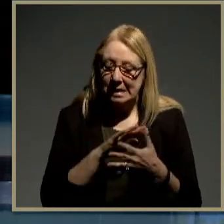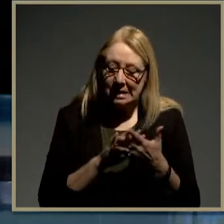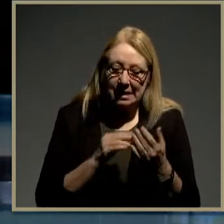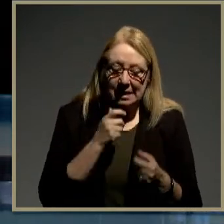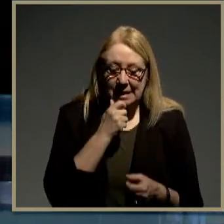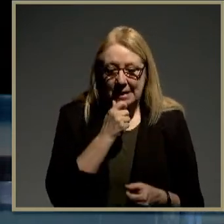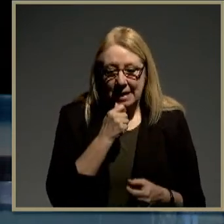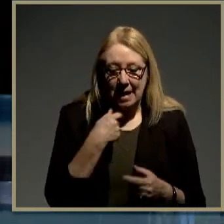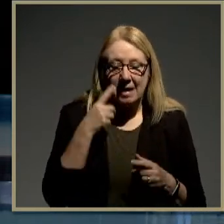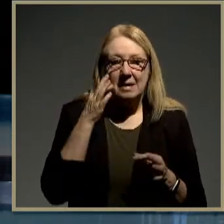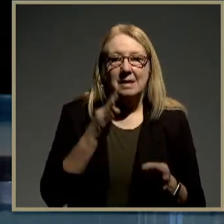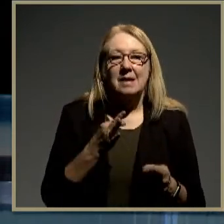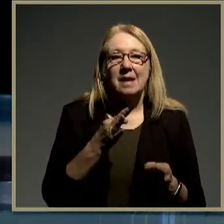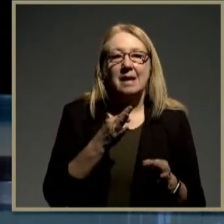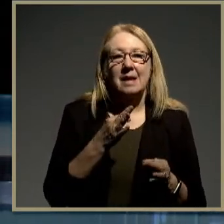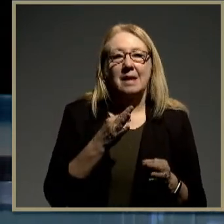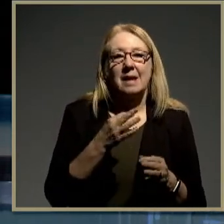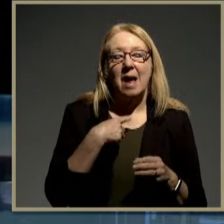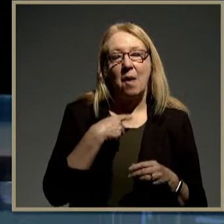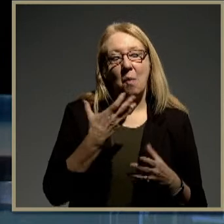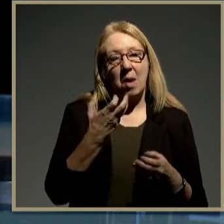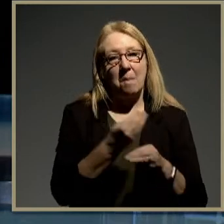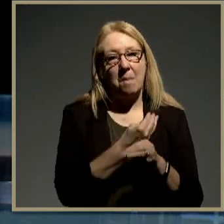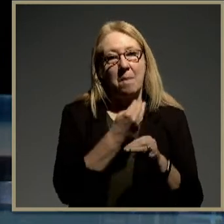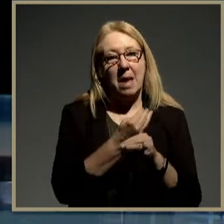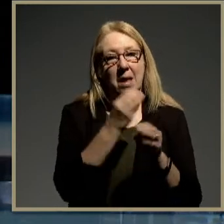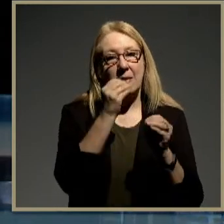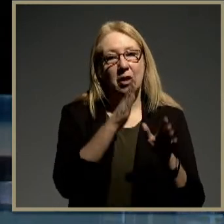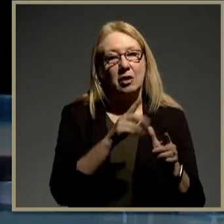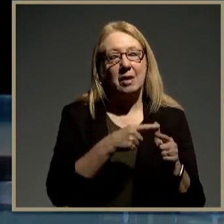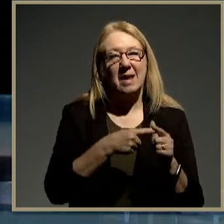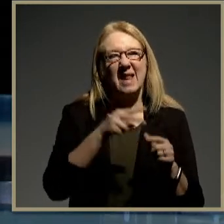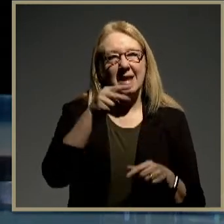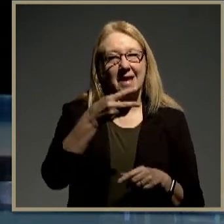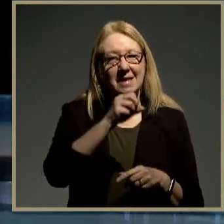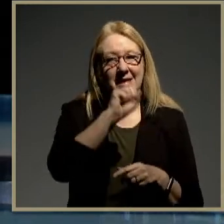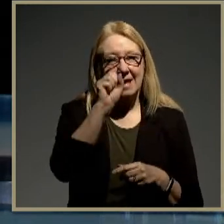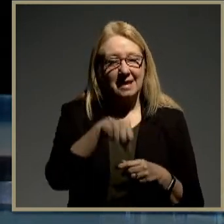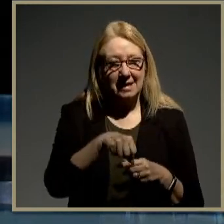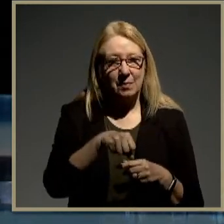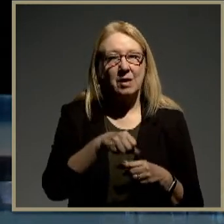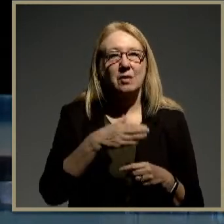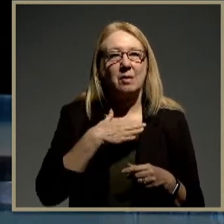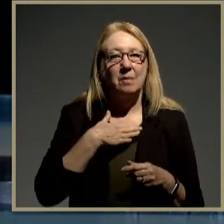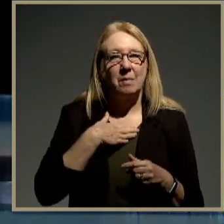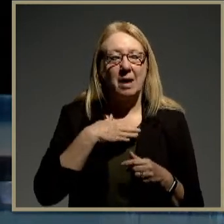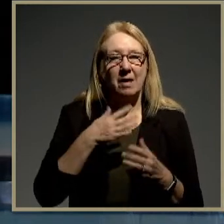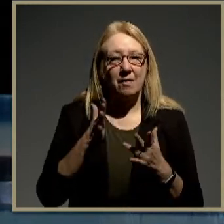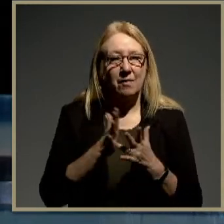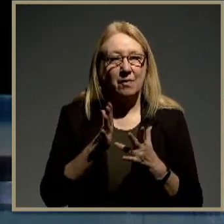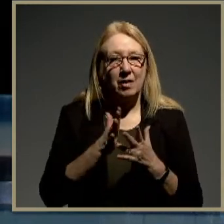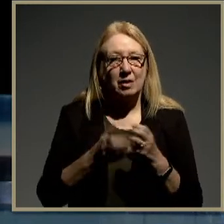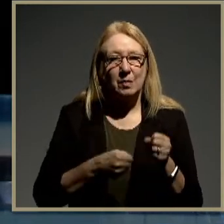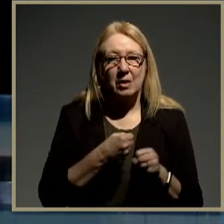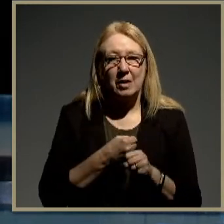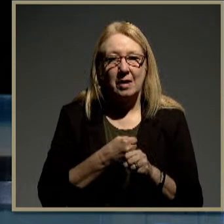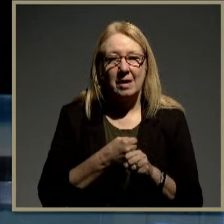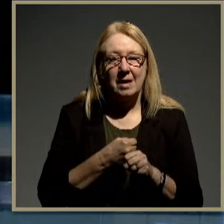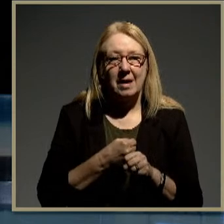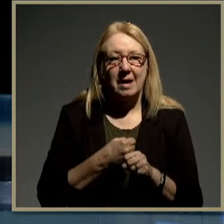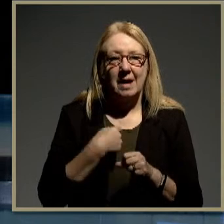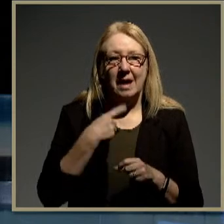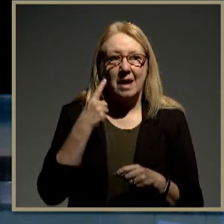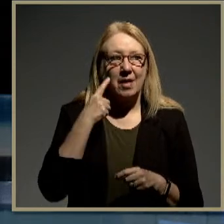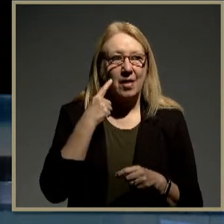to major in math. I wanted to be a math teacher. My second semester of my freshman year, I was taking Calc 1 for my